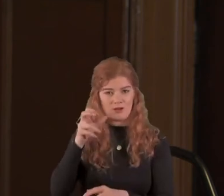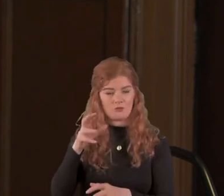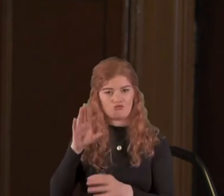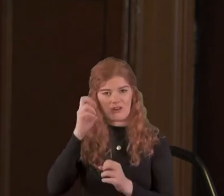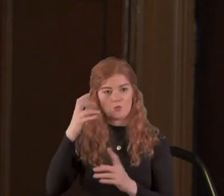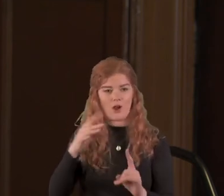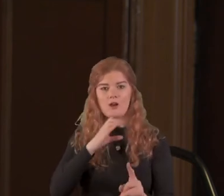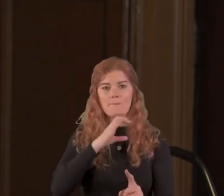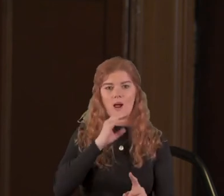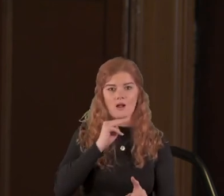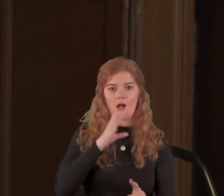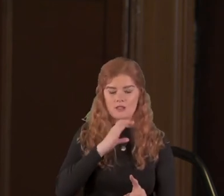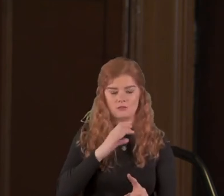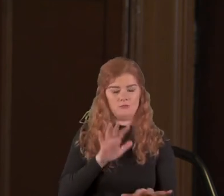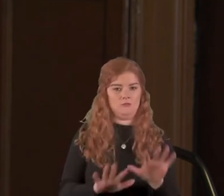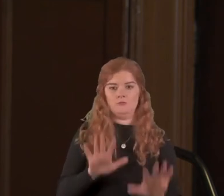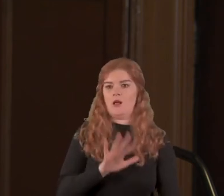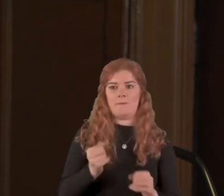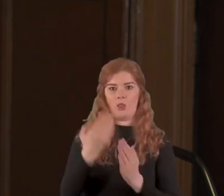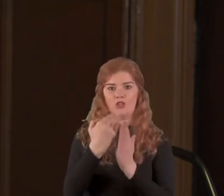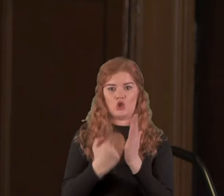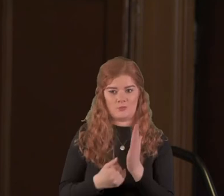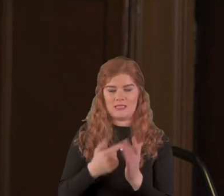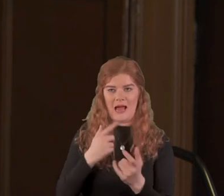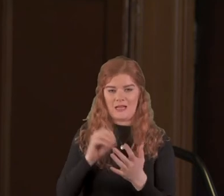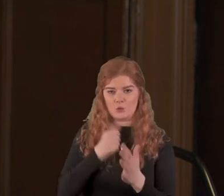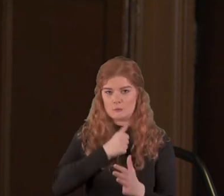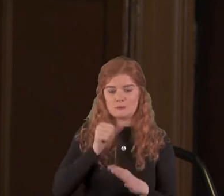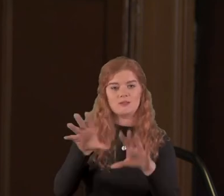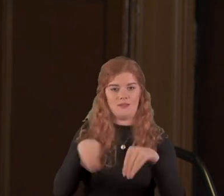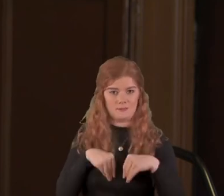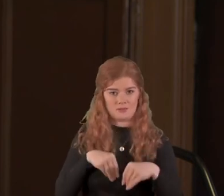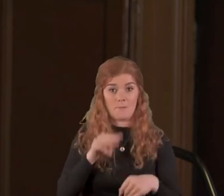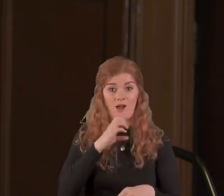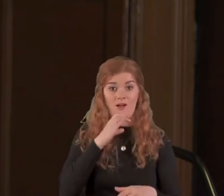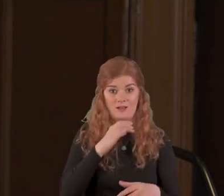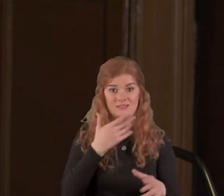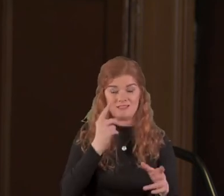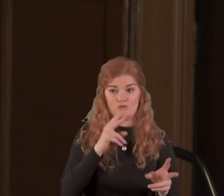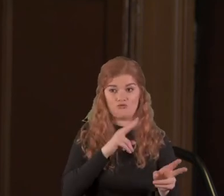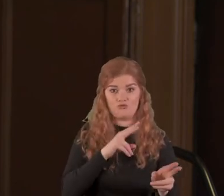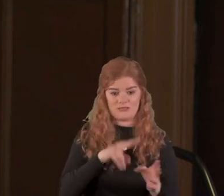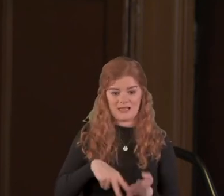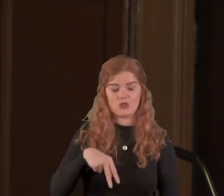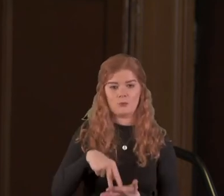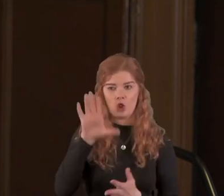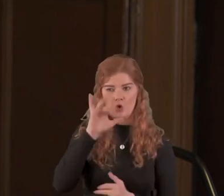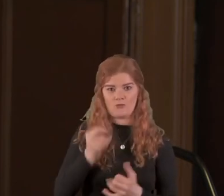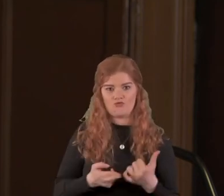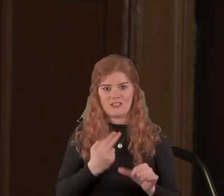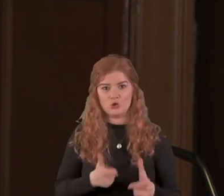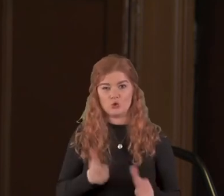was terribly shaken by the terms that he had finally accepted. Michael Collins rose, looking as if he was going to shoot